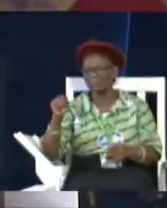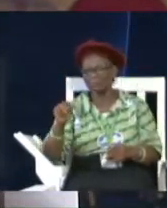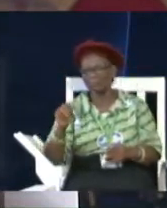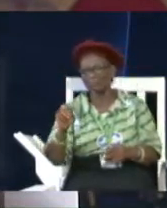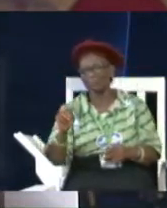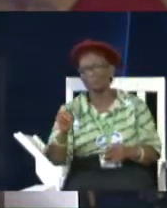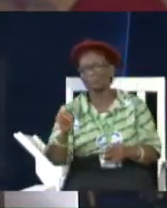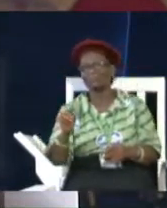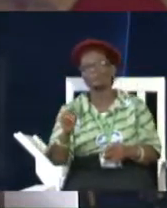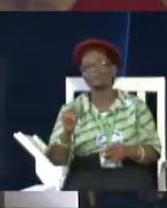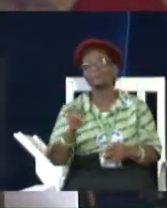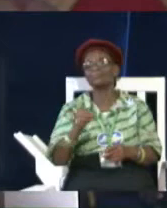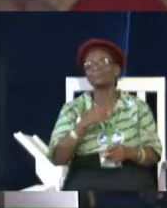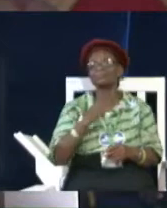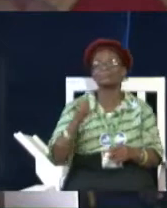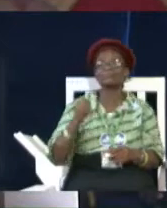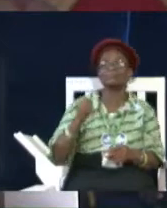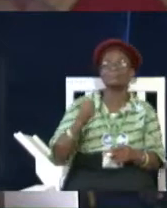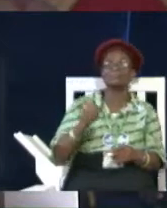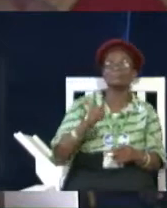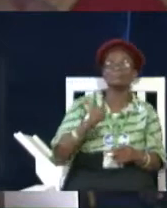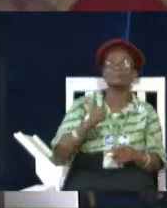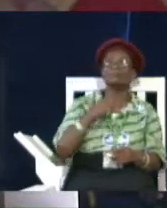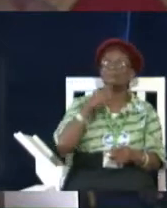and I want them gone tonight.